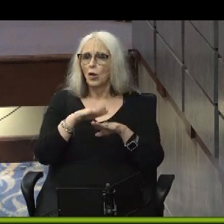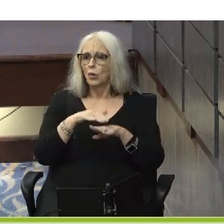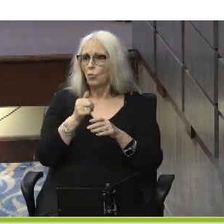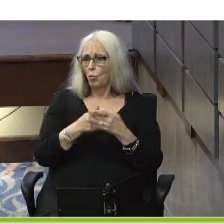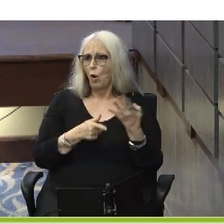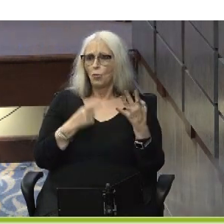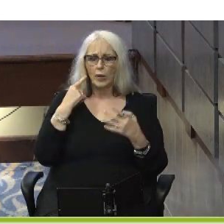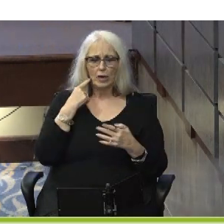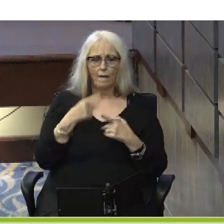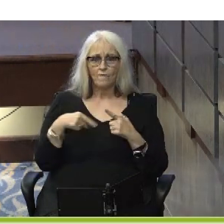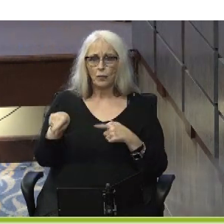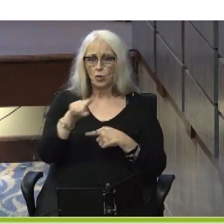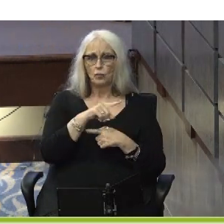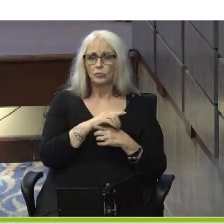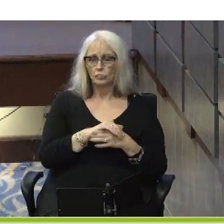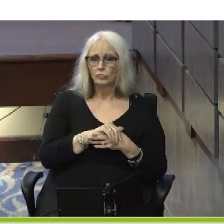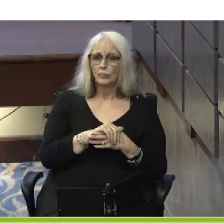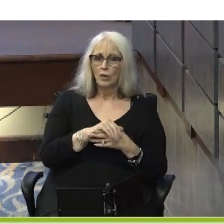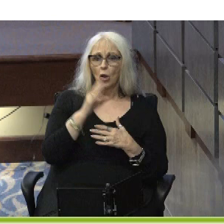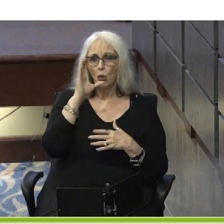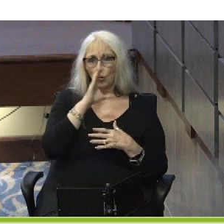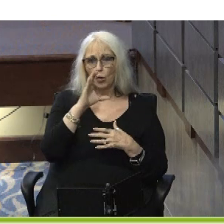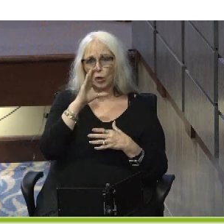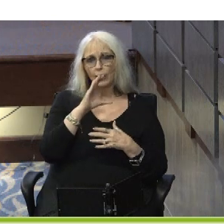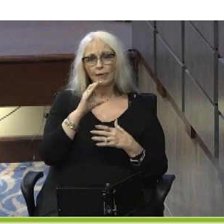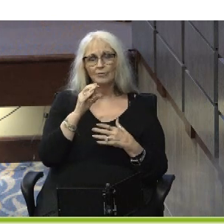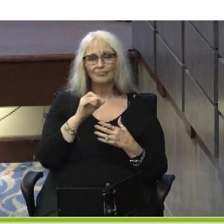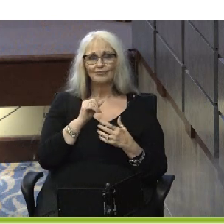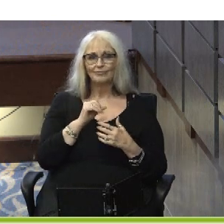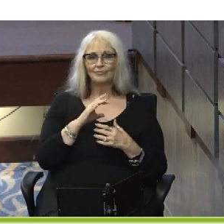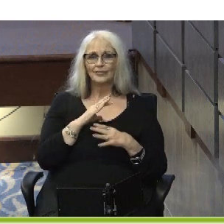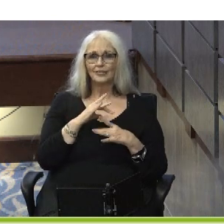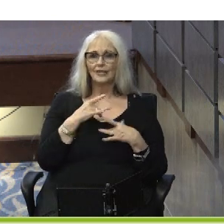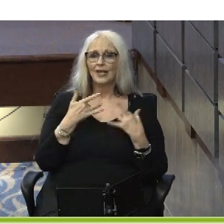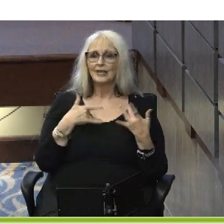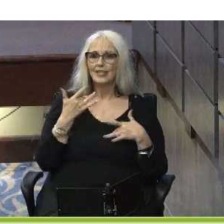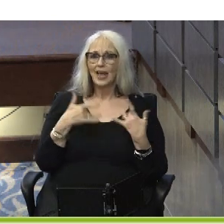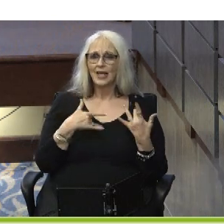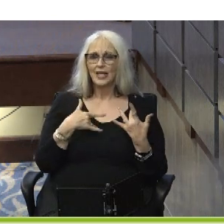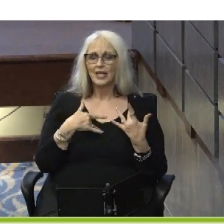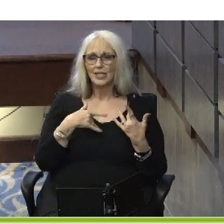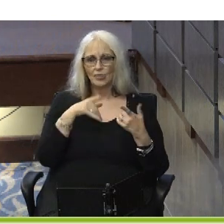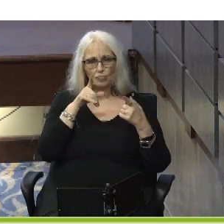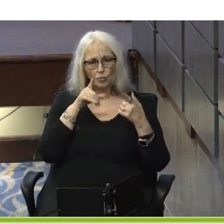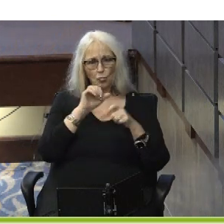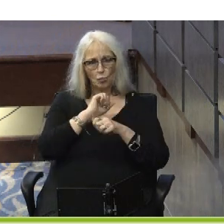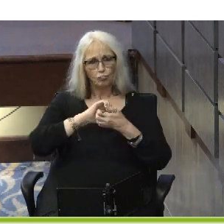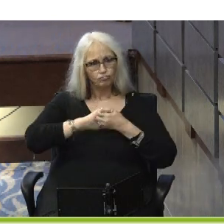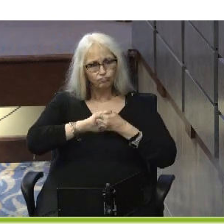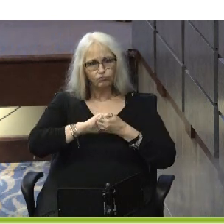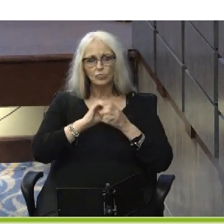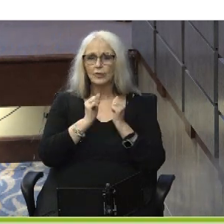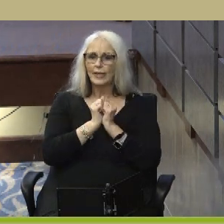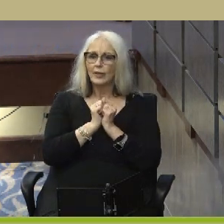beginning. And we're looking forward to a collaboration with you, and we think it'll be a really exciting experience